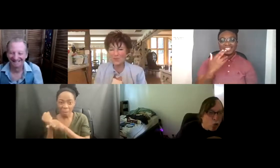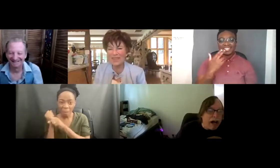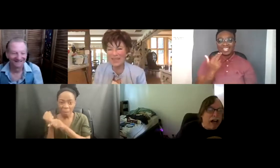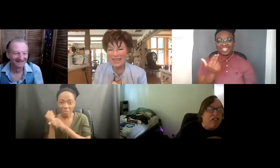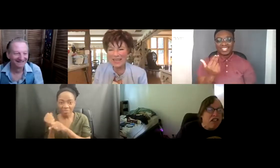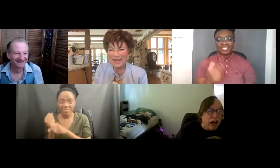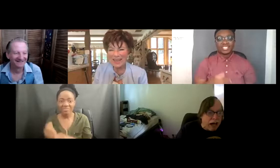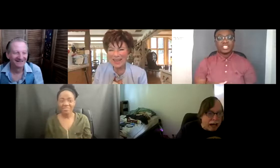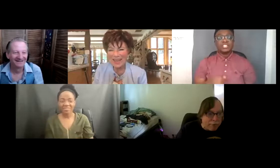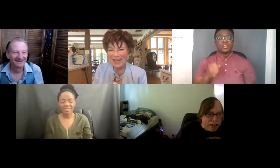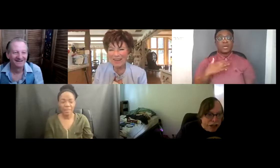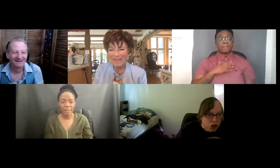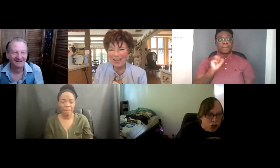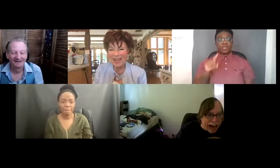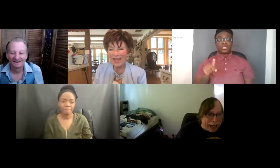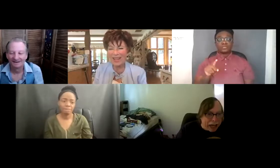How was